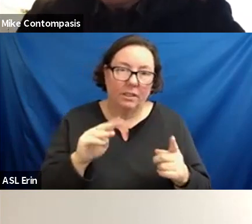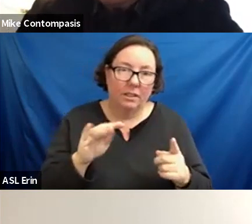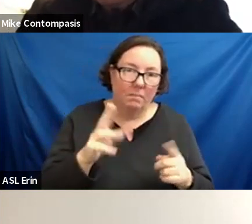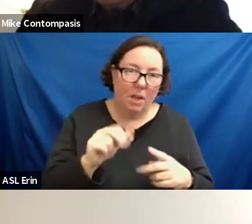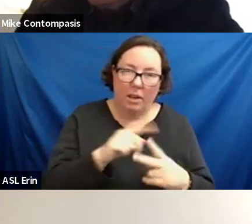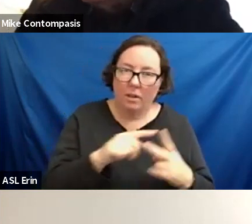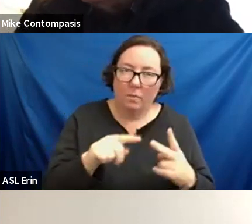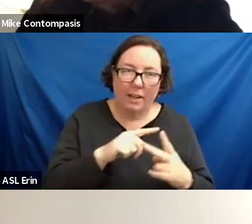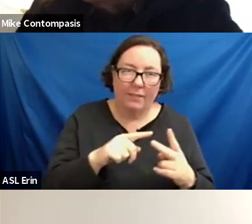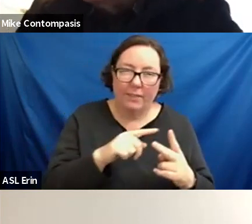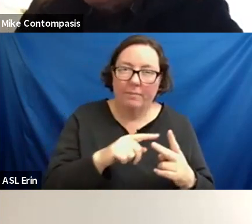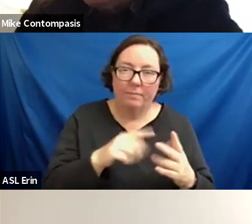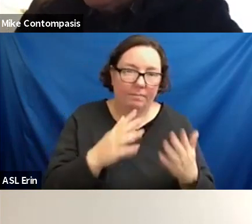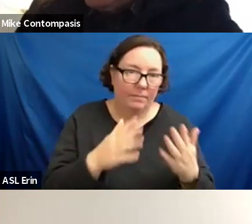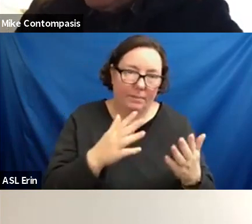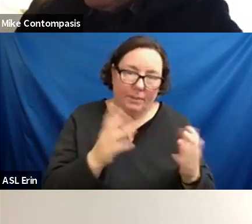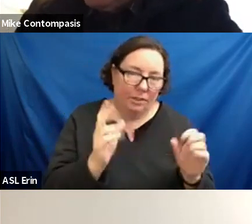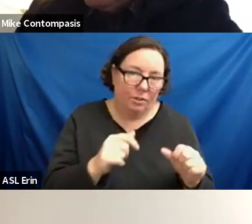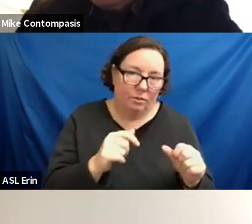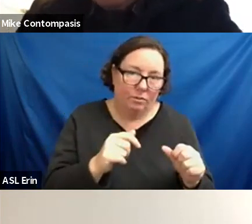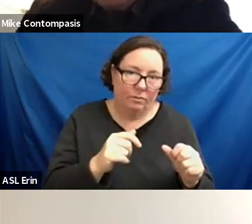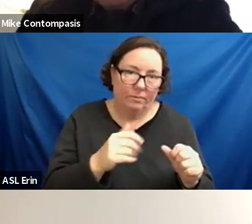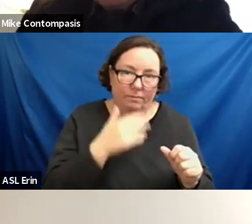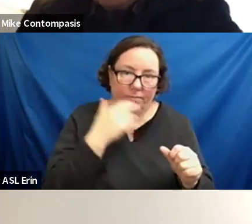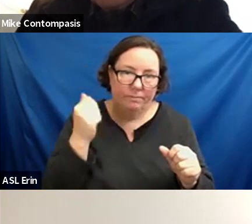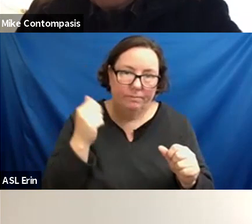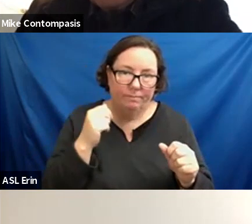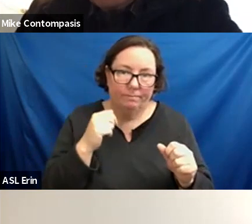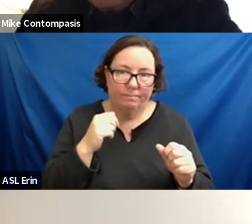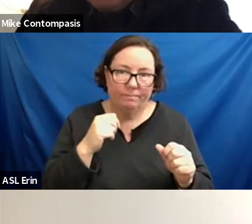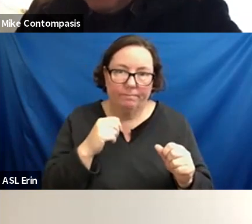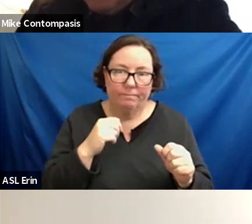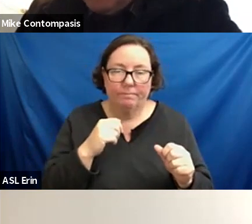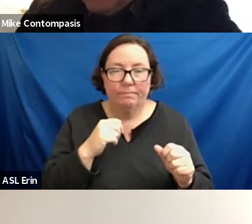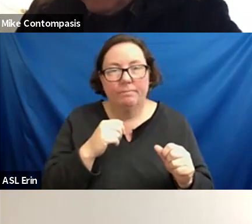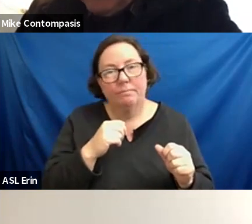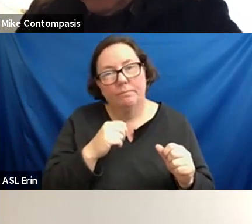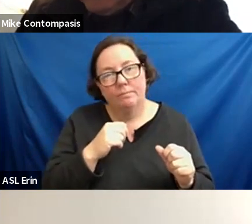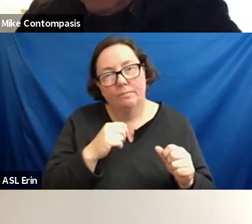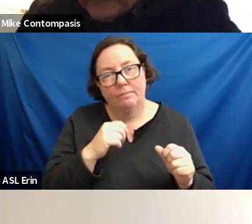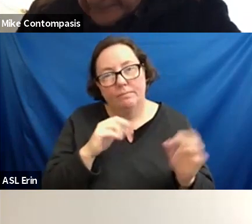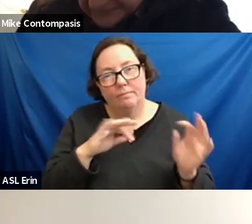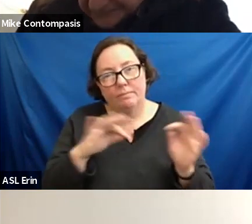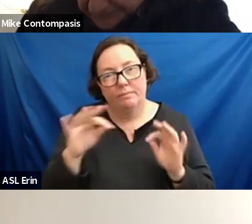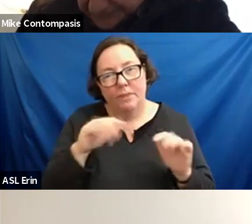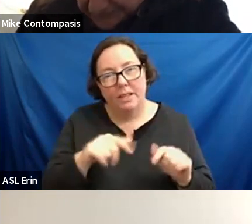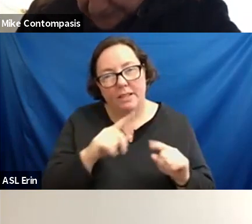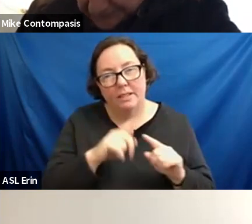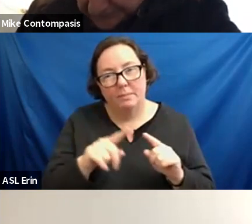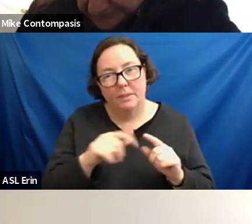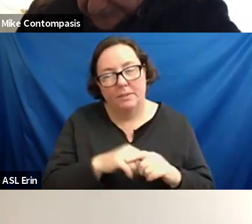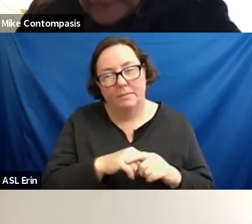Monica Roberts could become more, just to delve into this a little